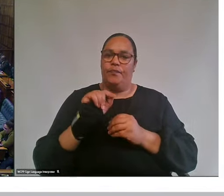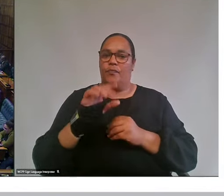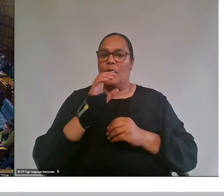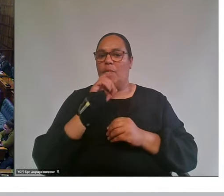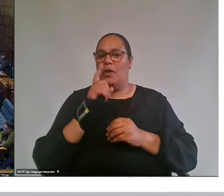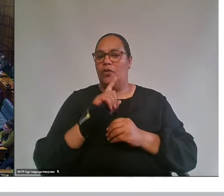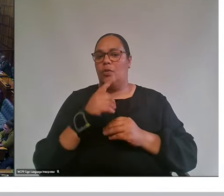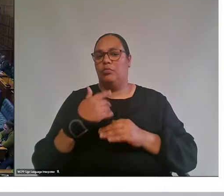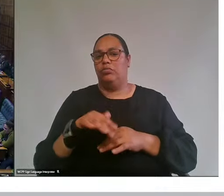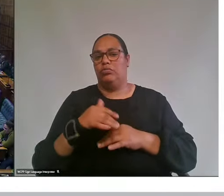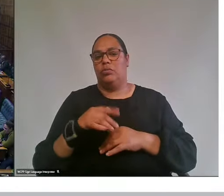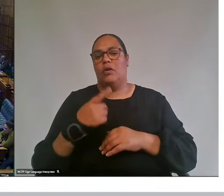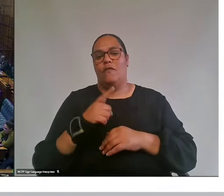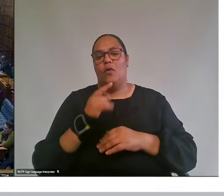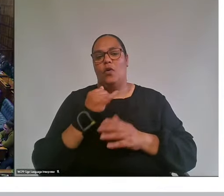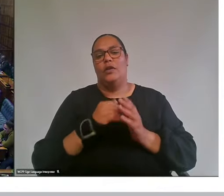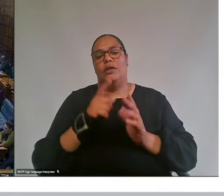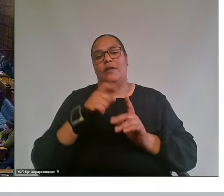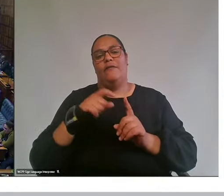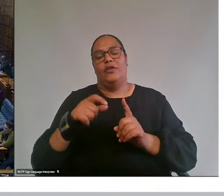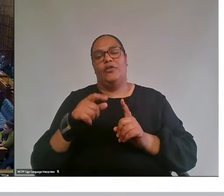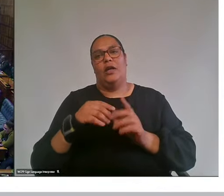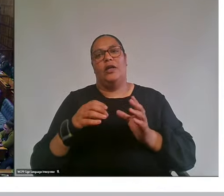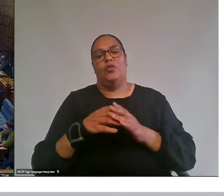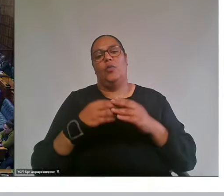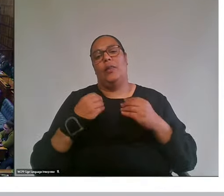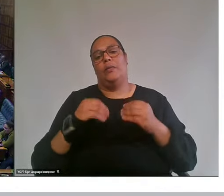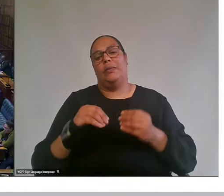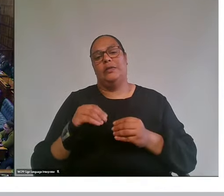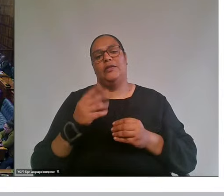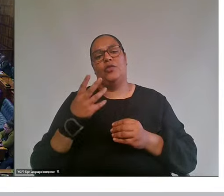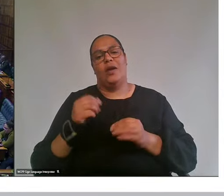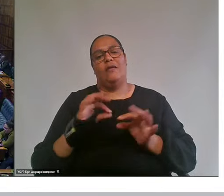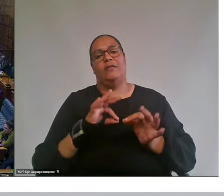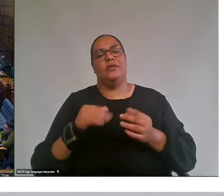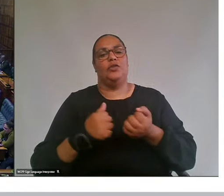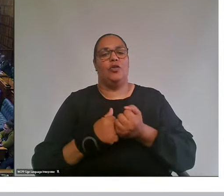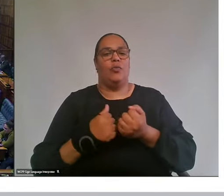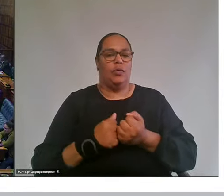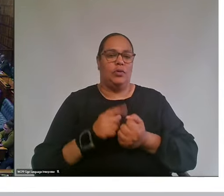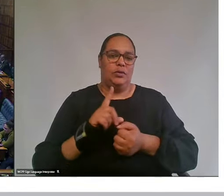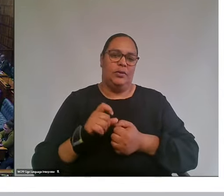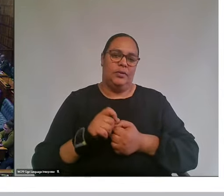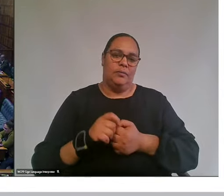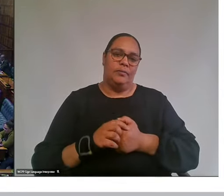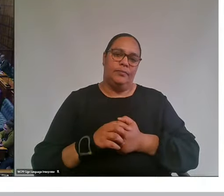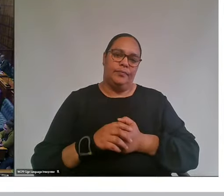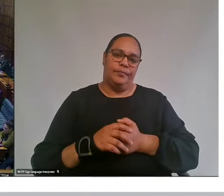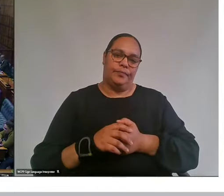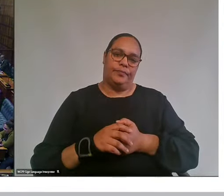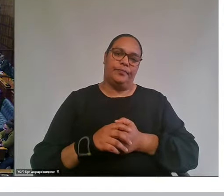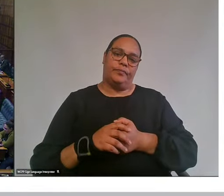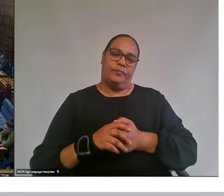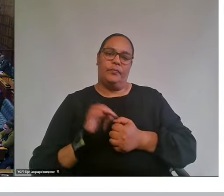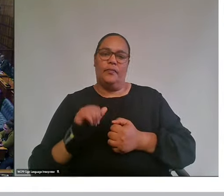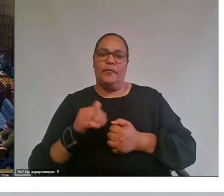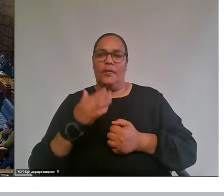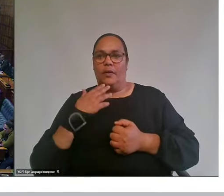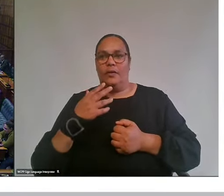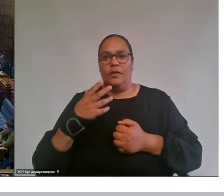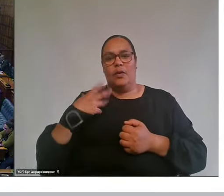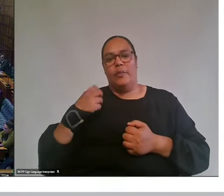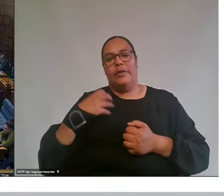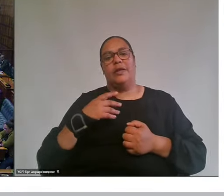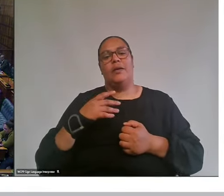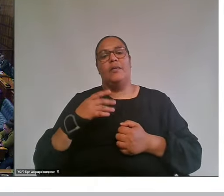tangibly for individuals and and small businesses to have this kind of support yeah thank you U Minister maybe just to